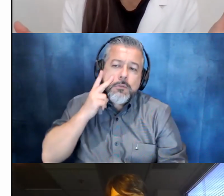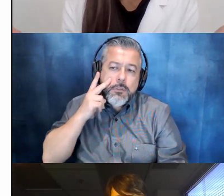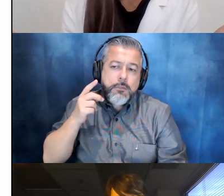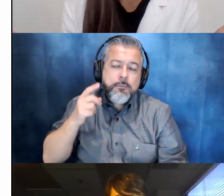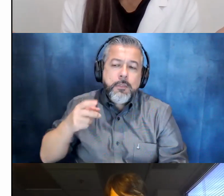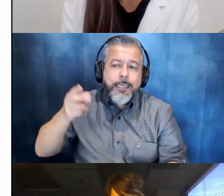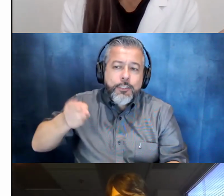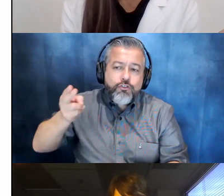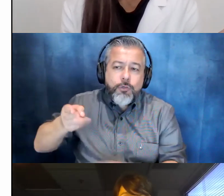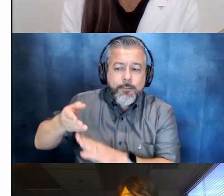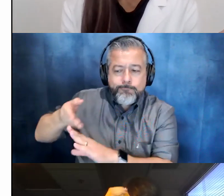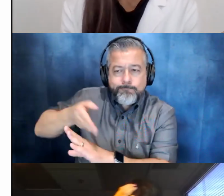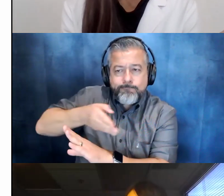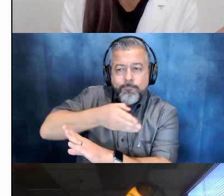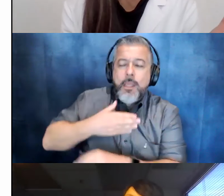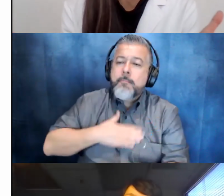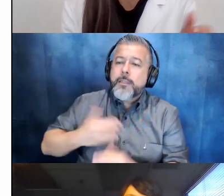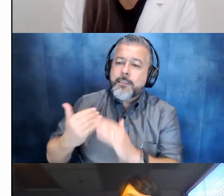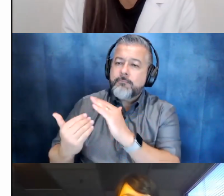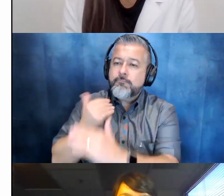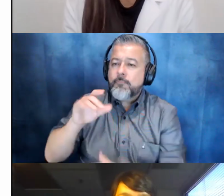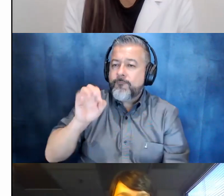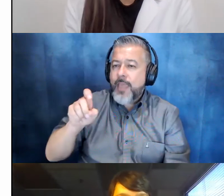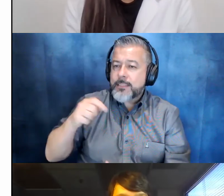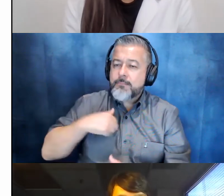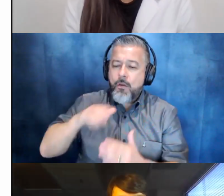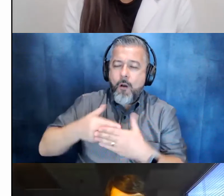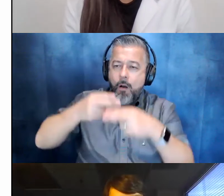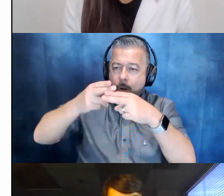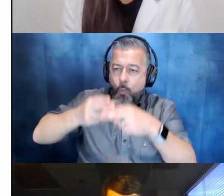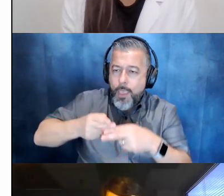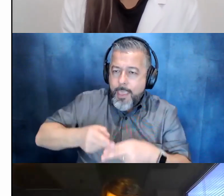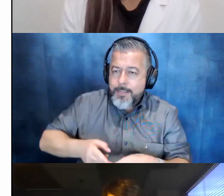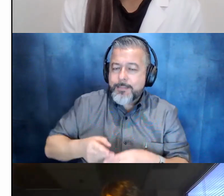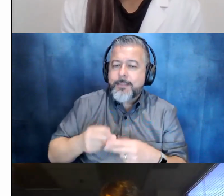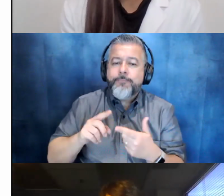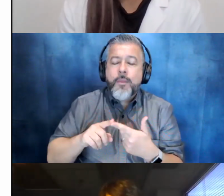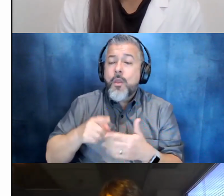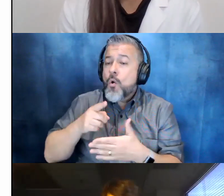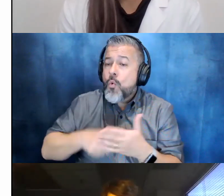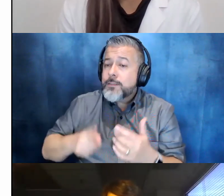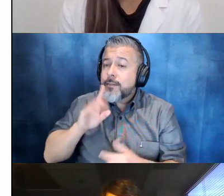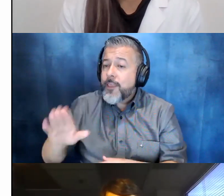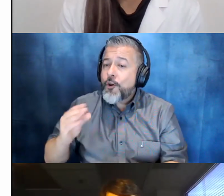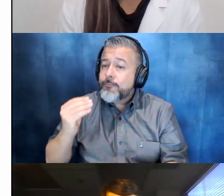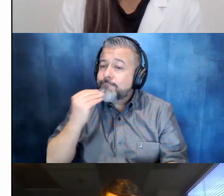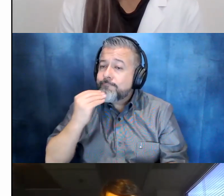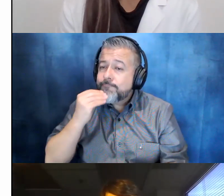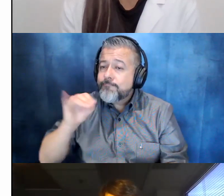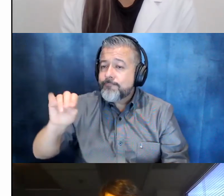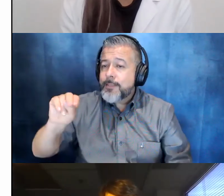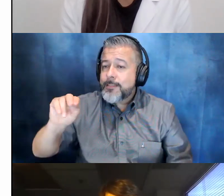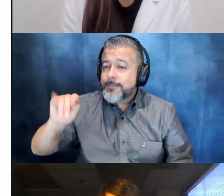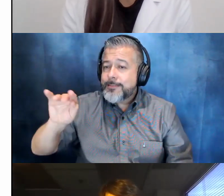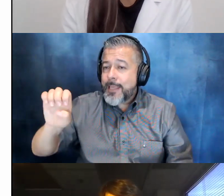fax me over all of the weights. That's what I'll often ask for. What has their intake been? So facilities will often record